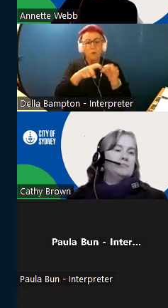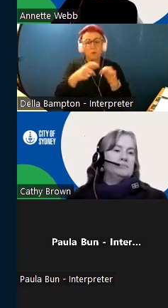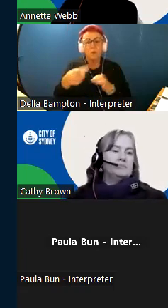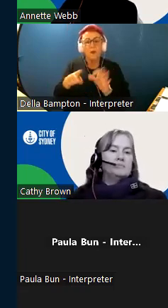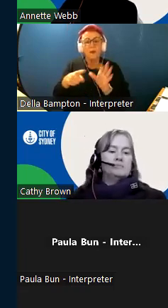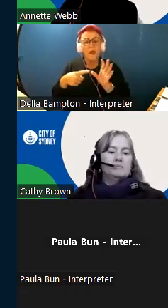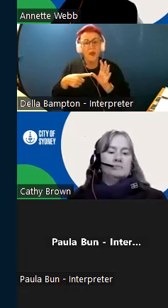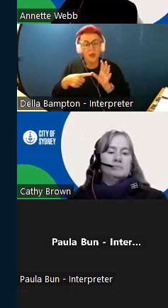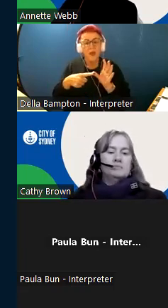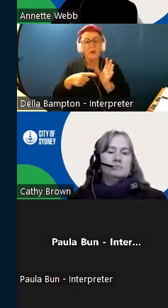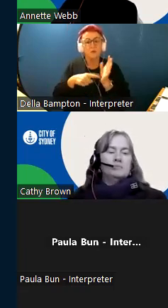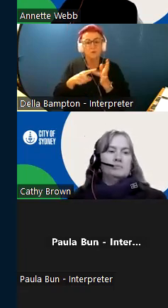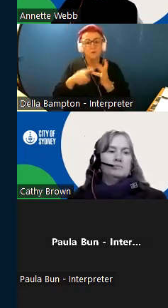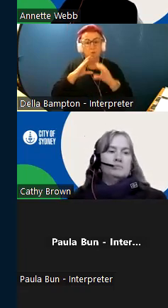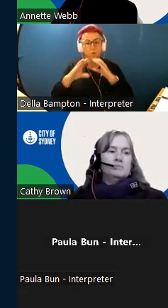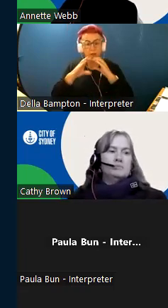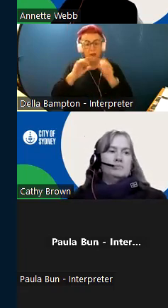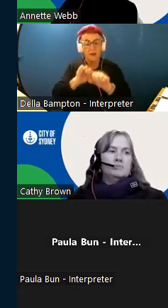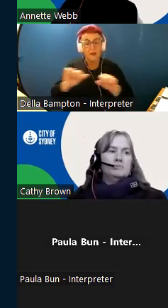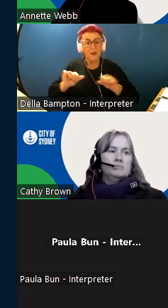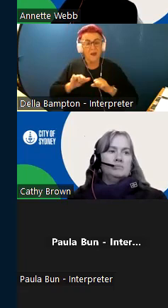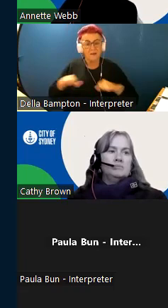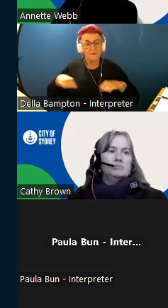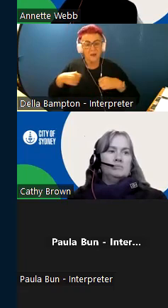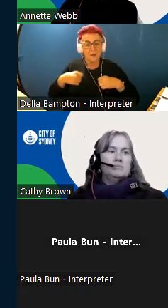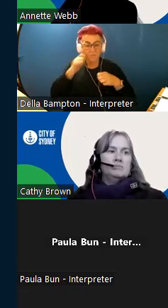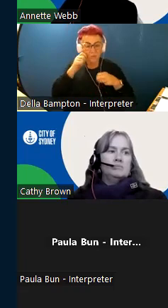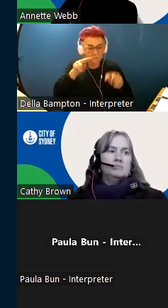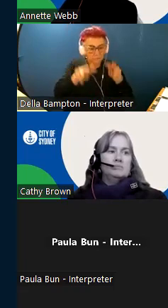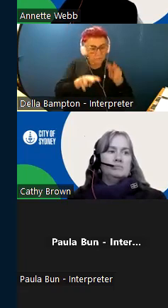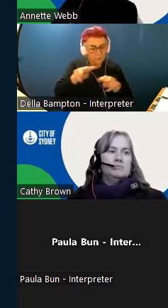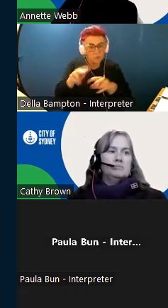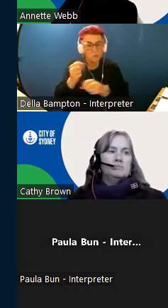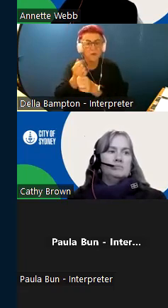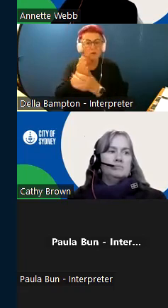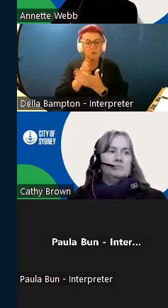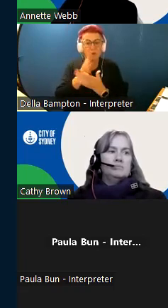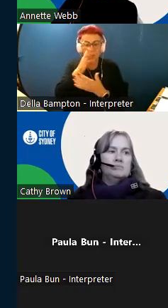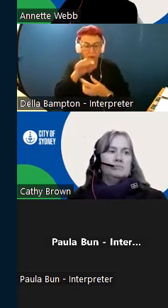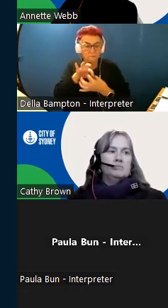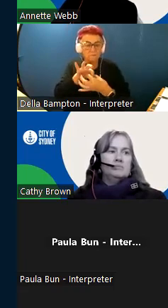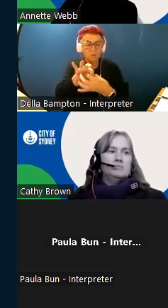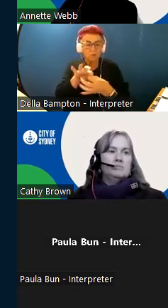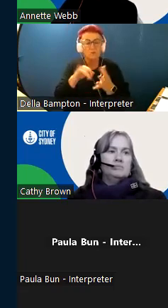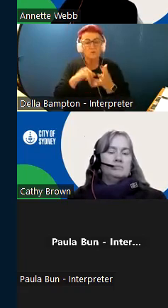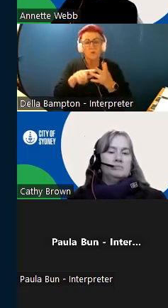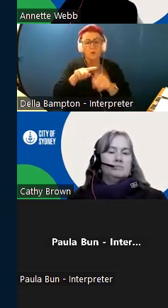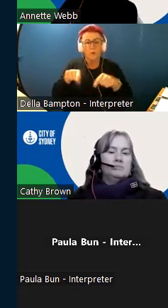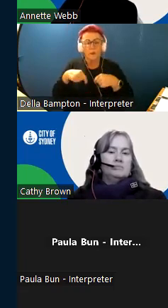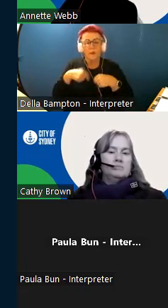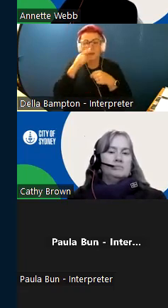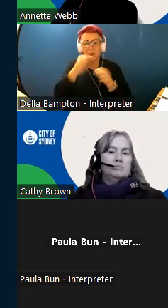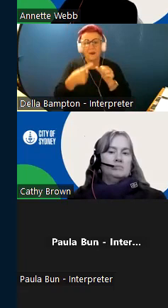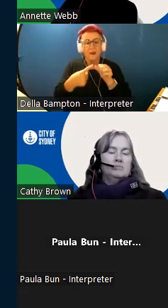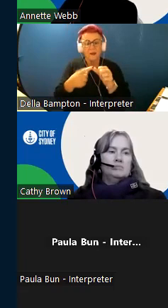us. And our staff here are monitoring that Q&A, and we'll be able to hopefully answer your